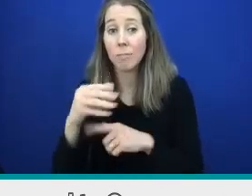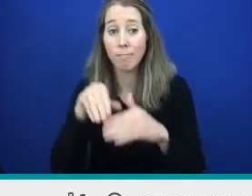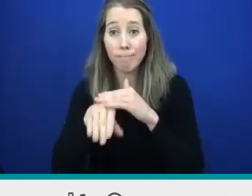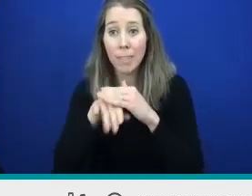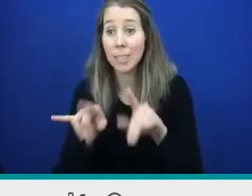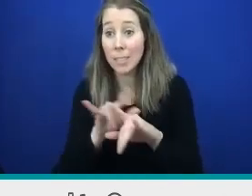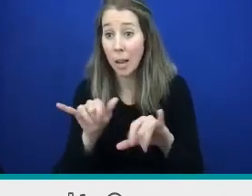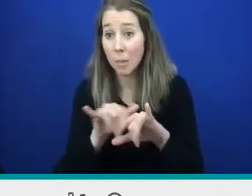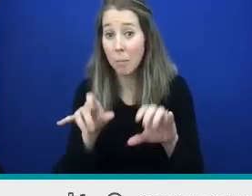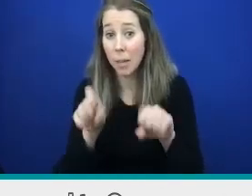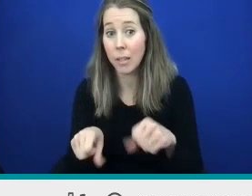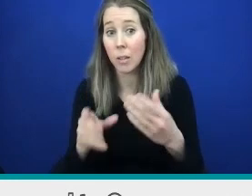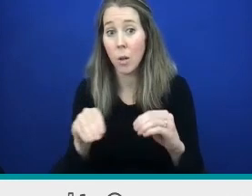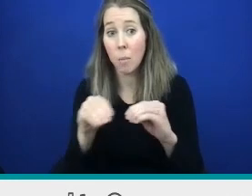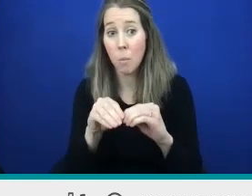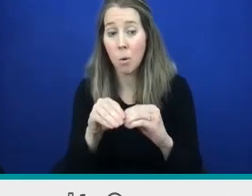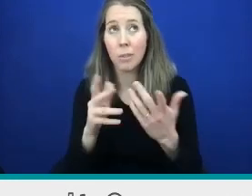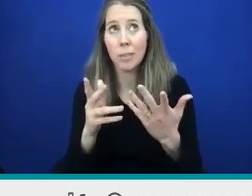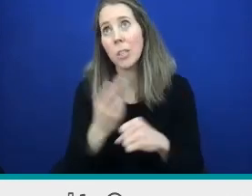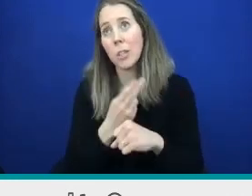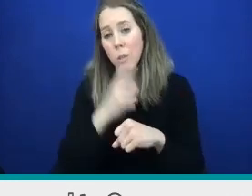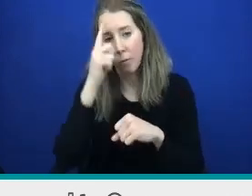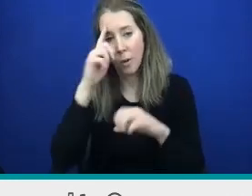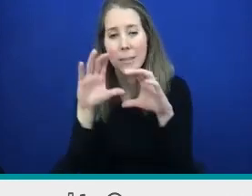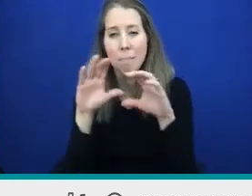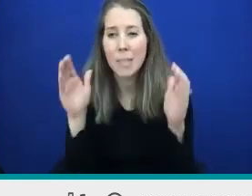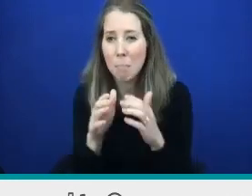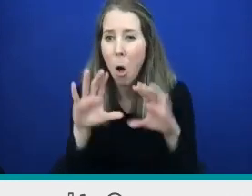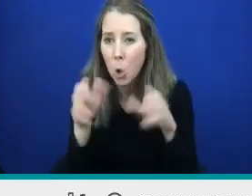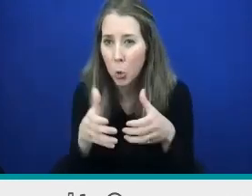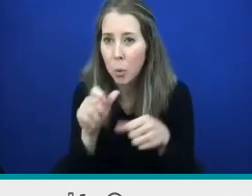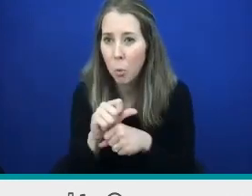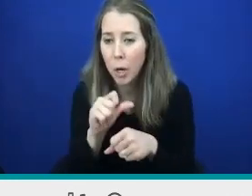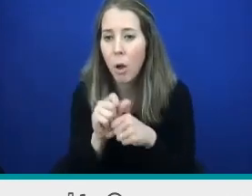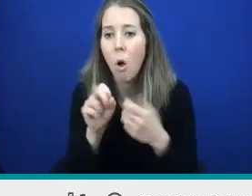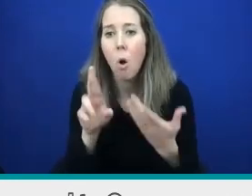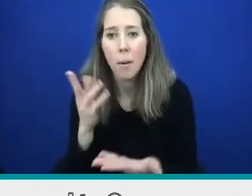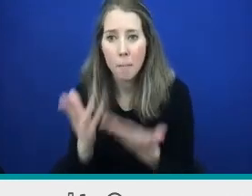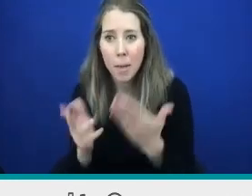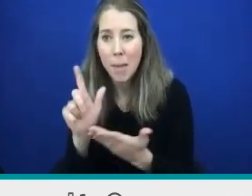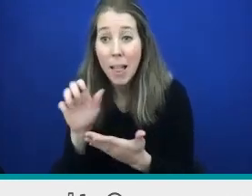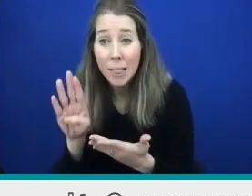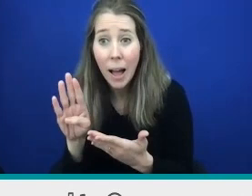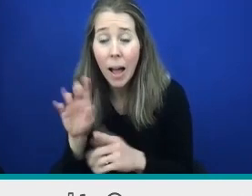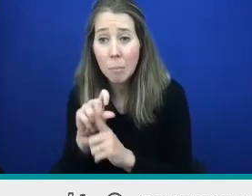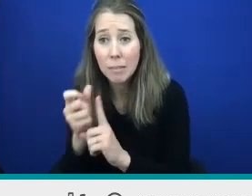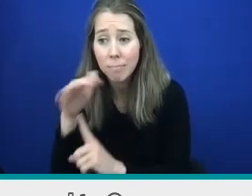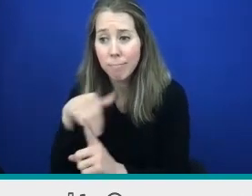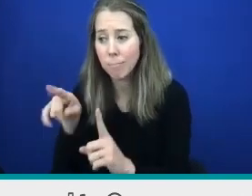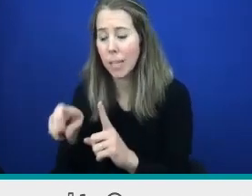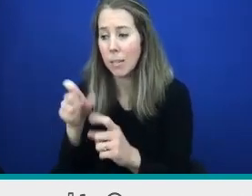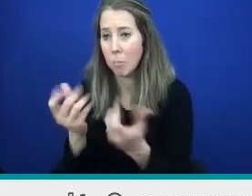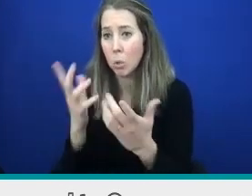it's specifically more used for small group work, or again, within maybe a lab where you need multiple cameras set